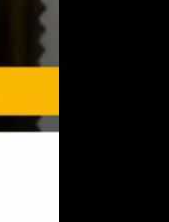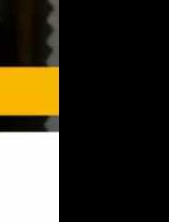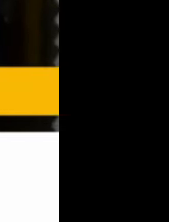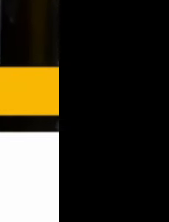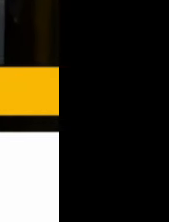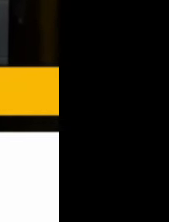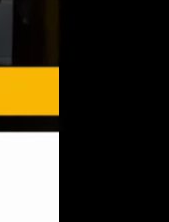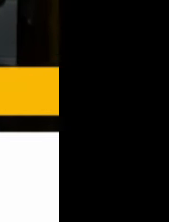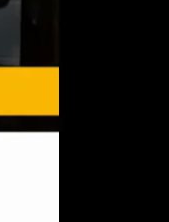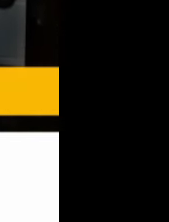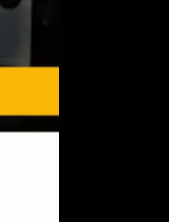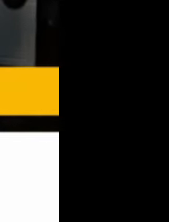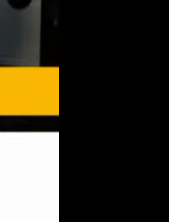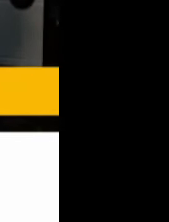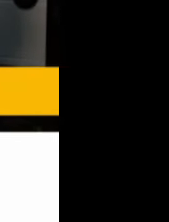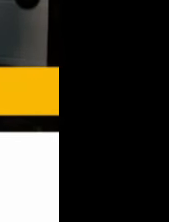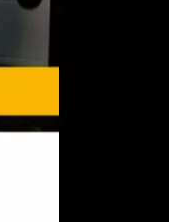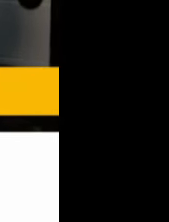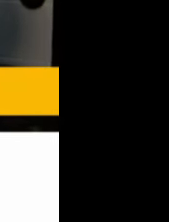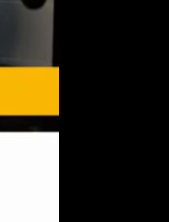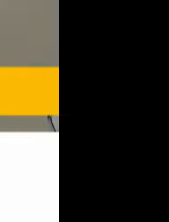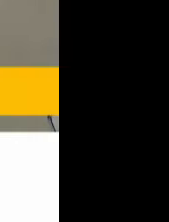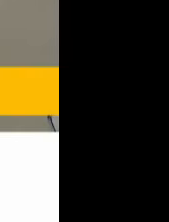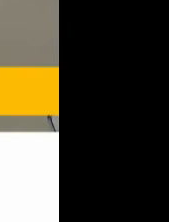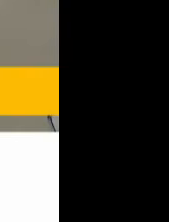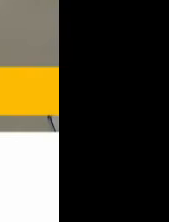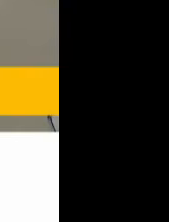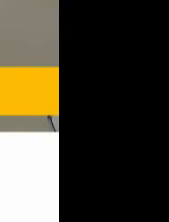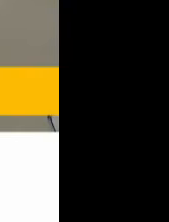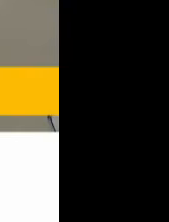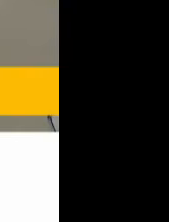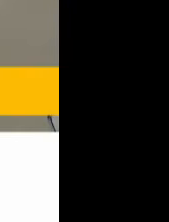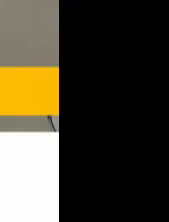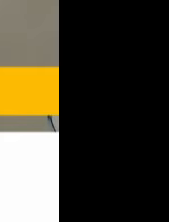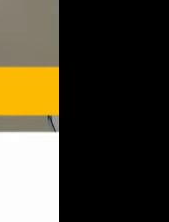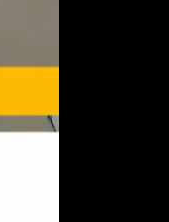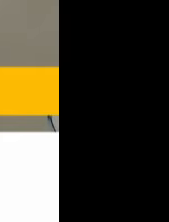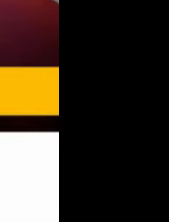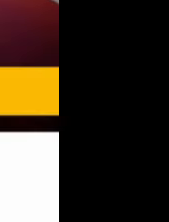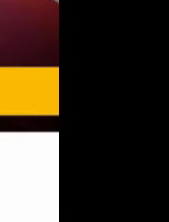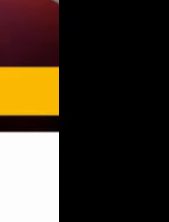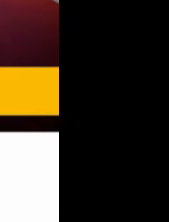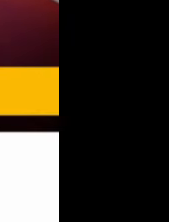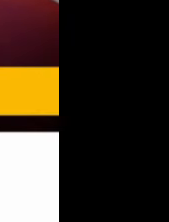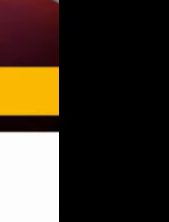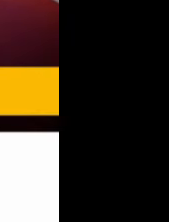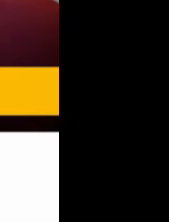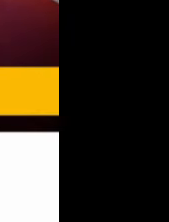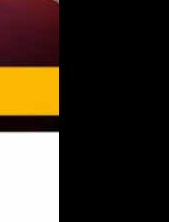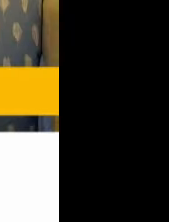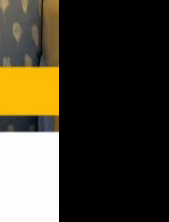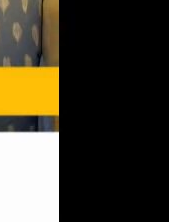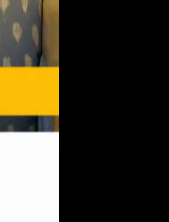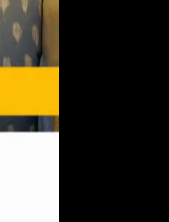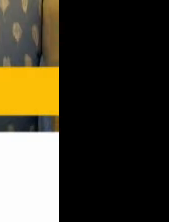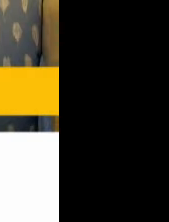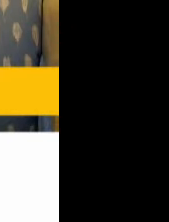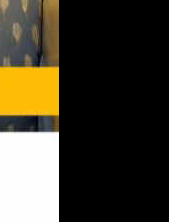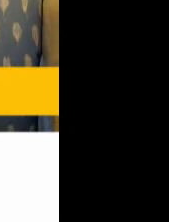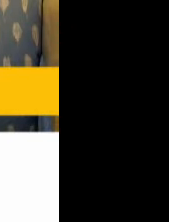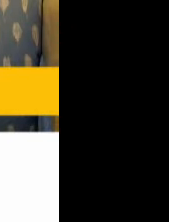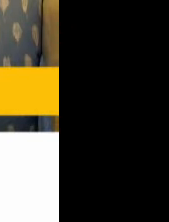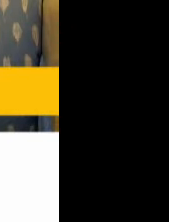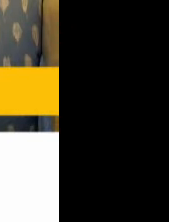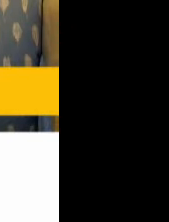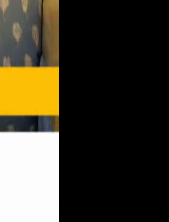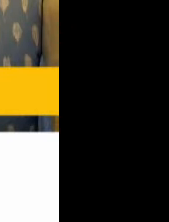the director of PFS, but she also is in charge of the BCC, which stands for the Black Cultural Center. And it's been a